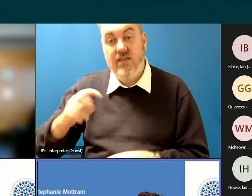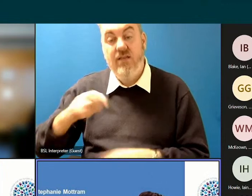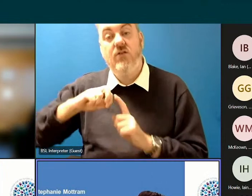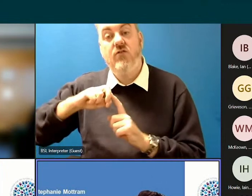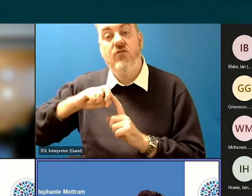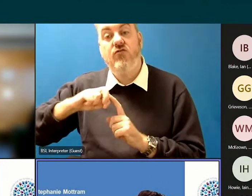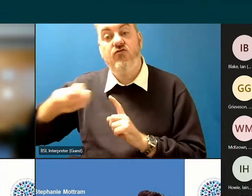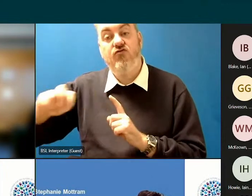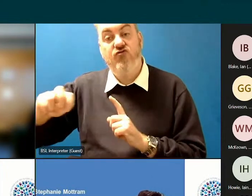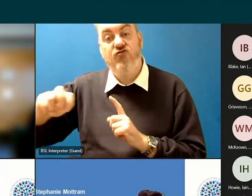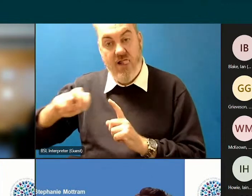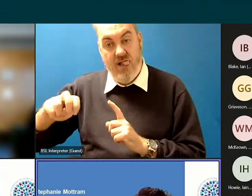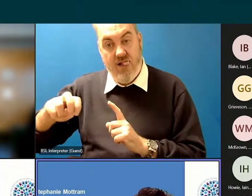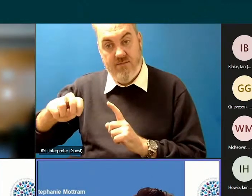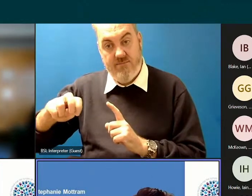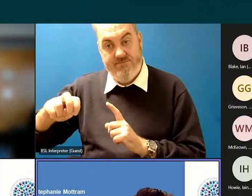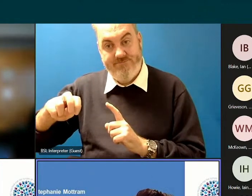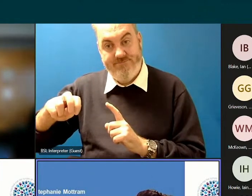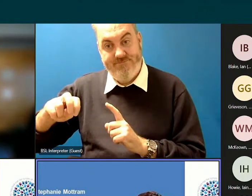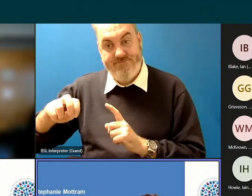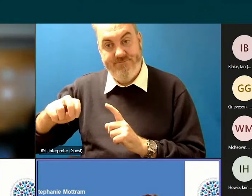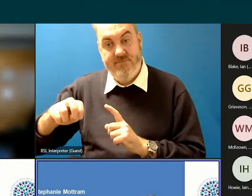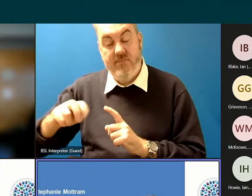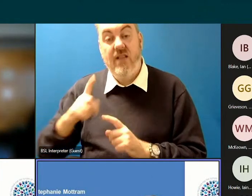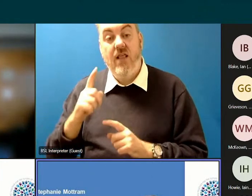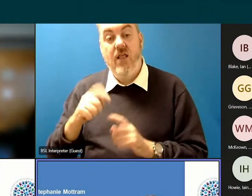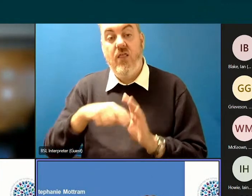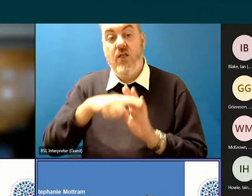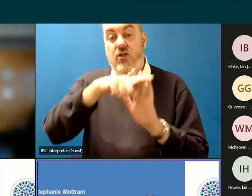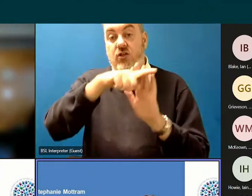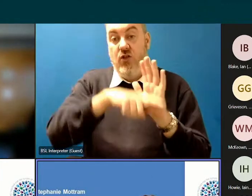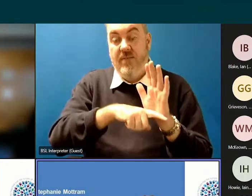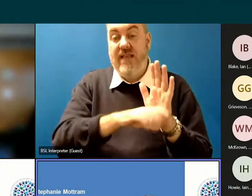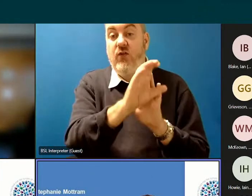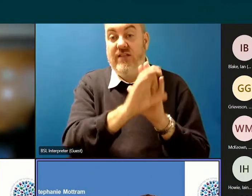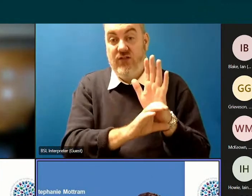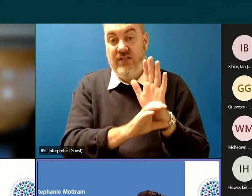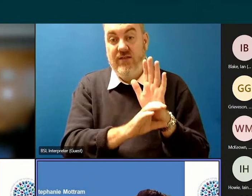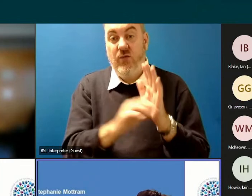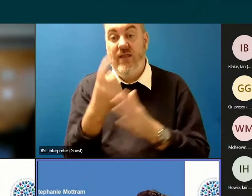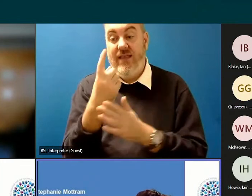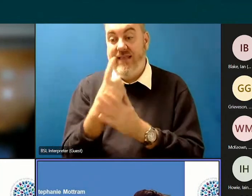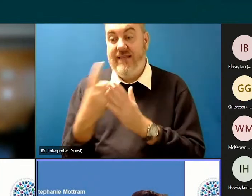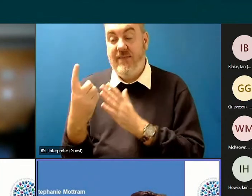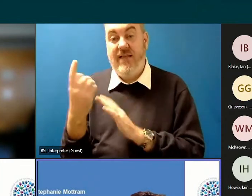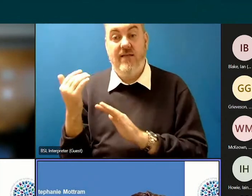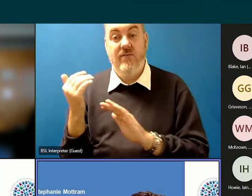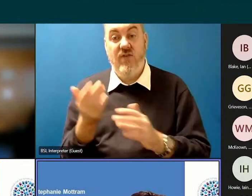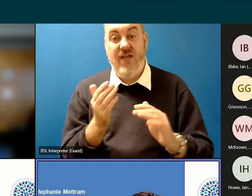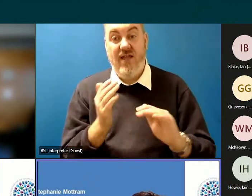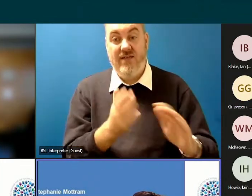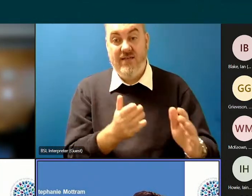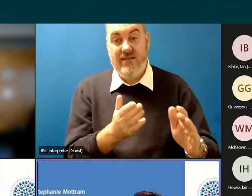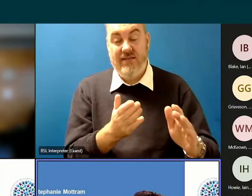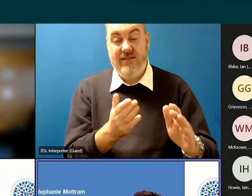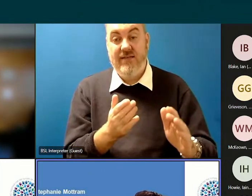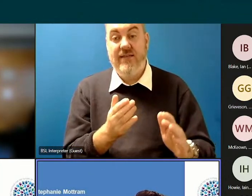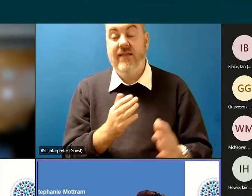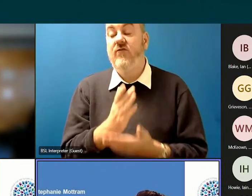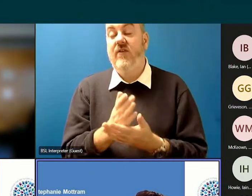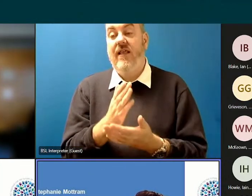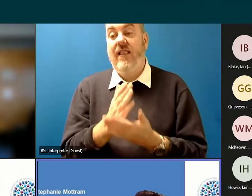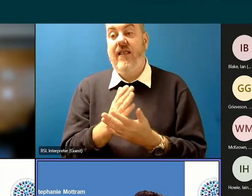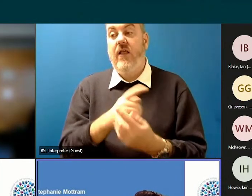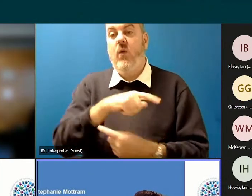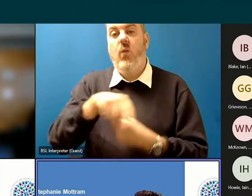travel. The terms and conditions for the independent providers are set by them. As I say, we can't